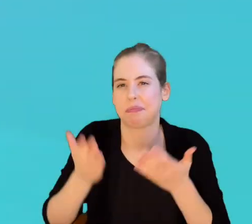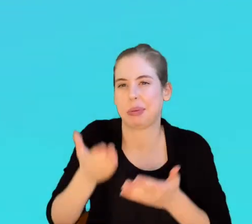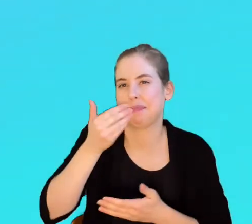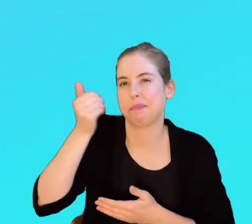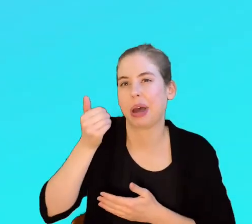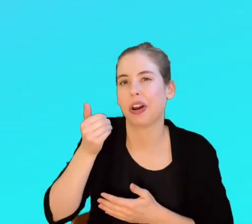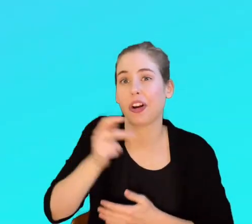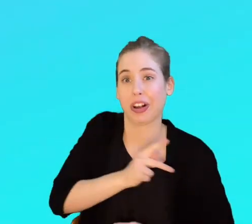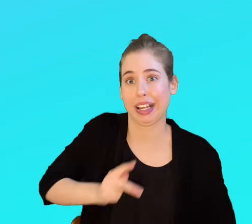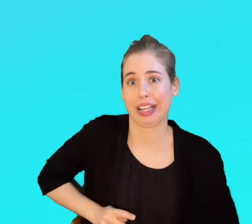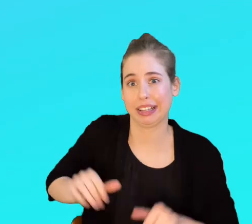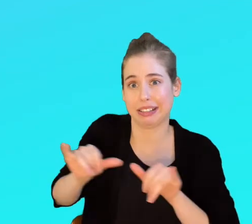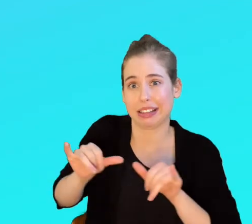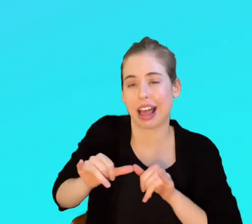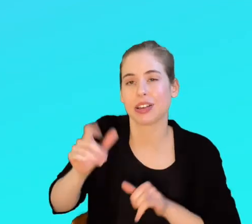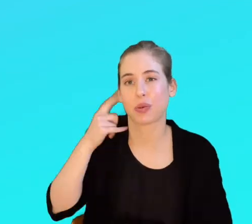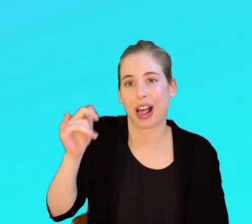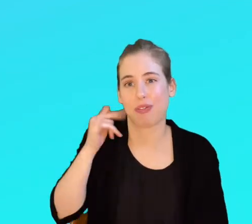it.